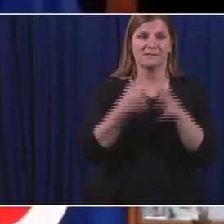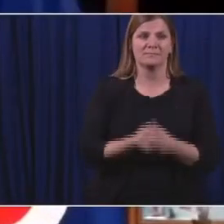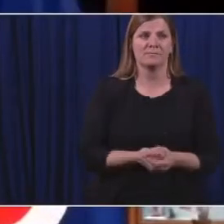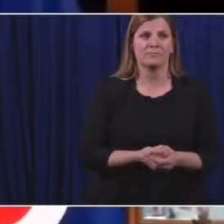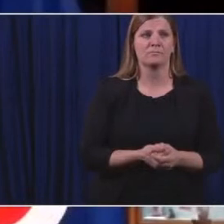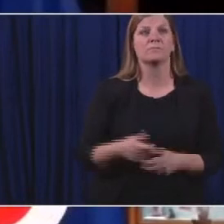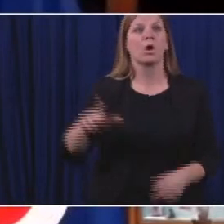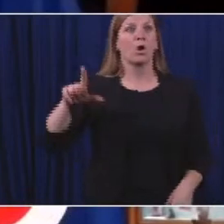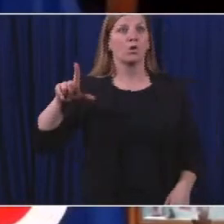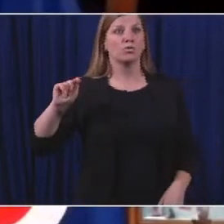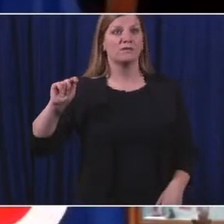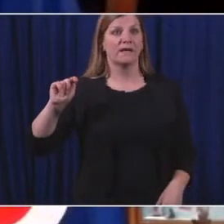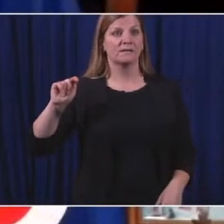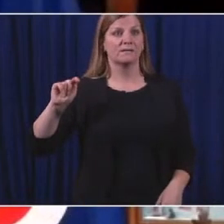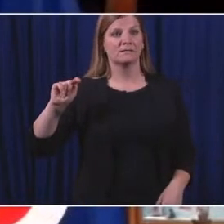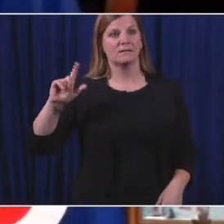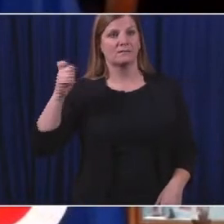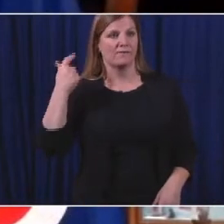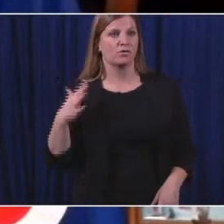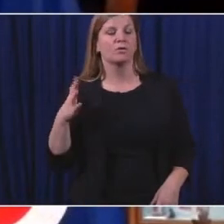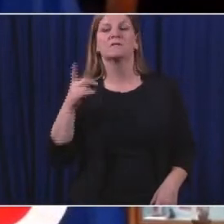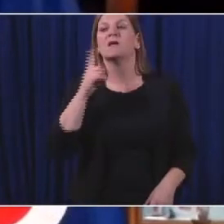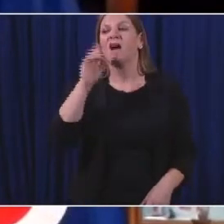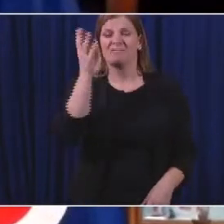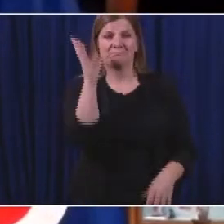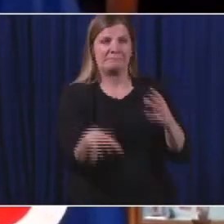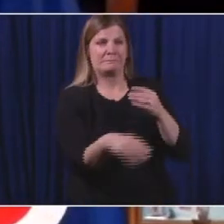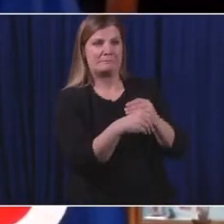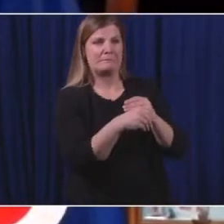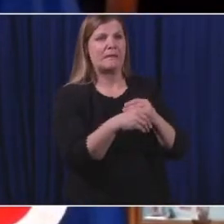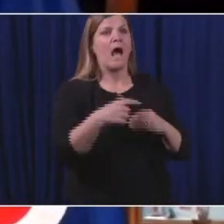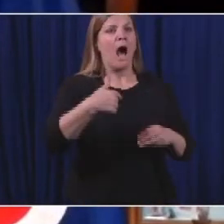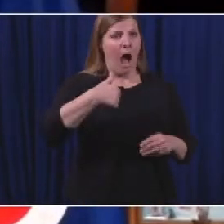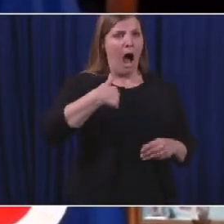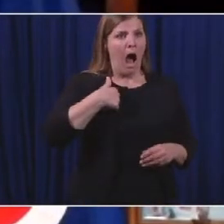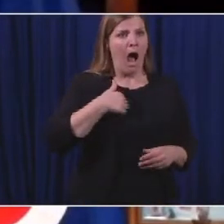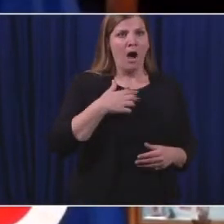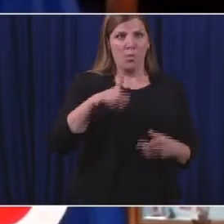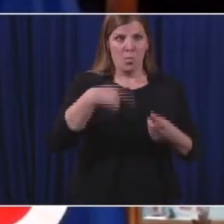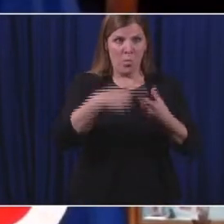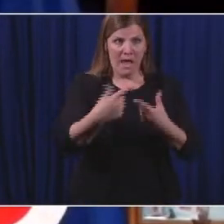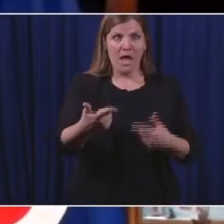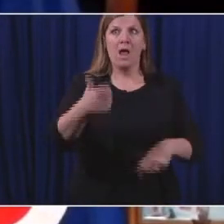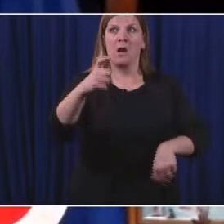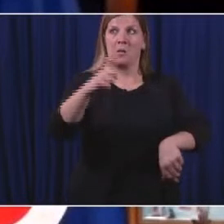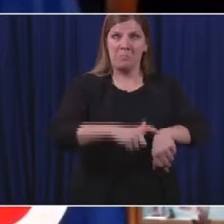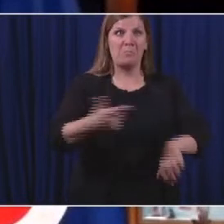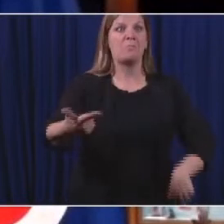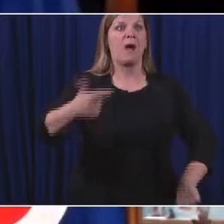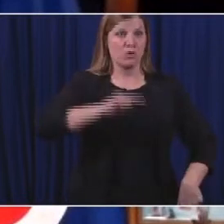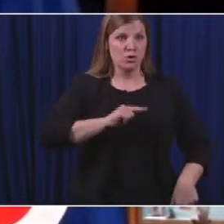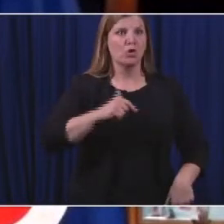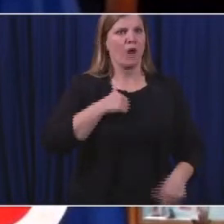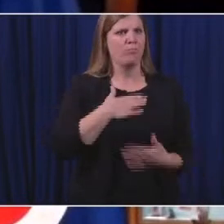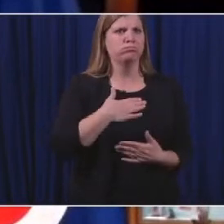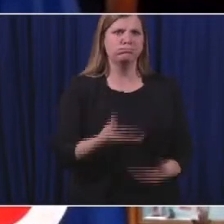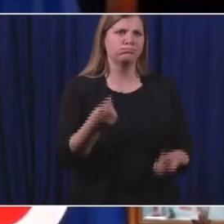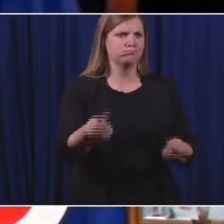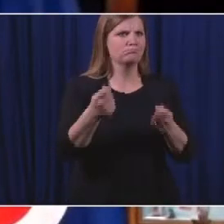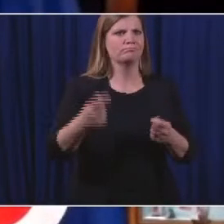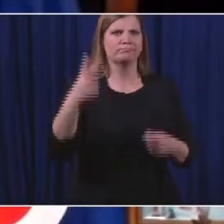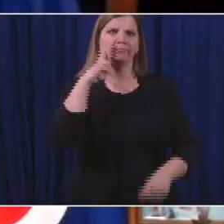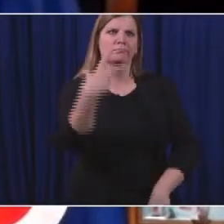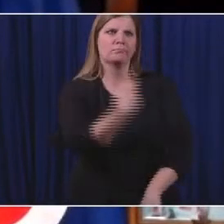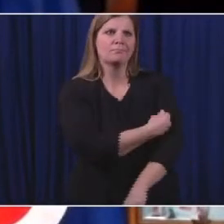get the vaccine as soon as I'm eligible, but I probably will be in one of the latter groups. I'll probably be one of the down the